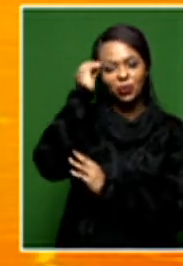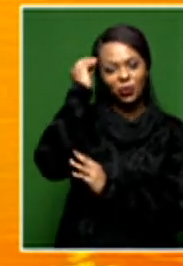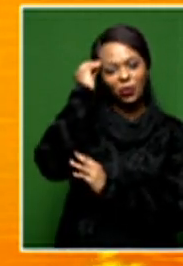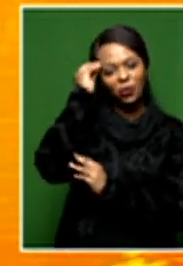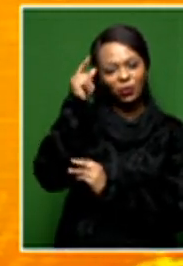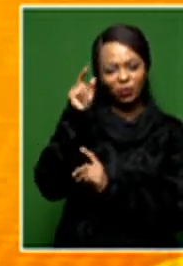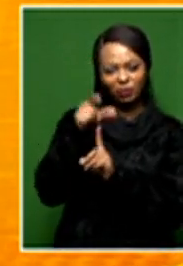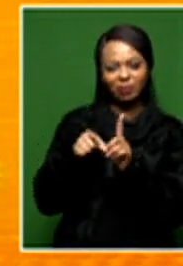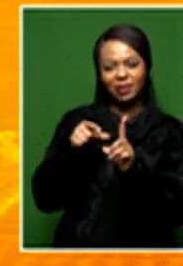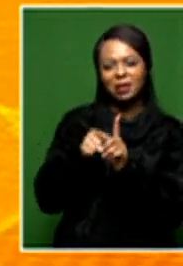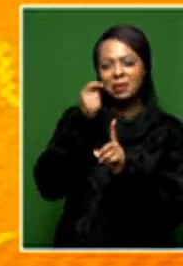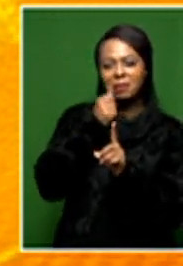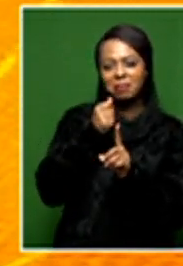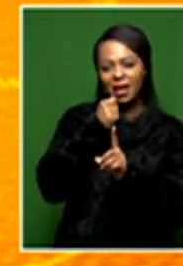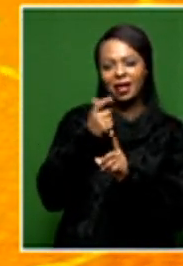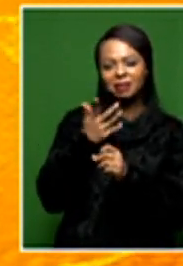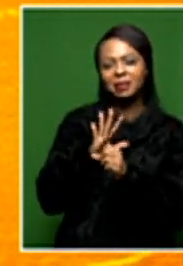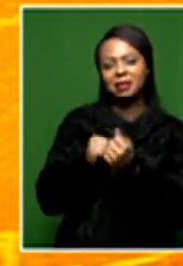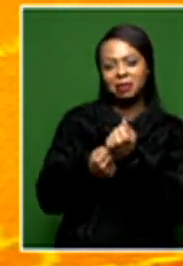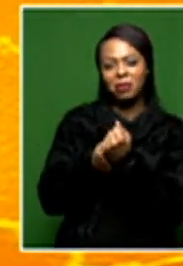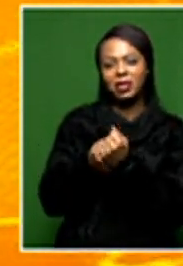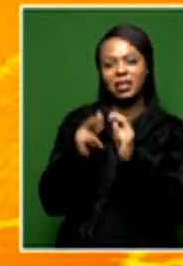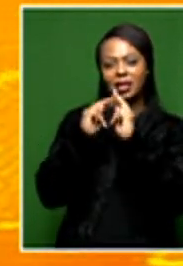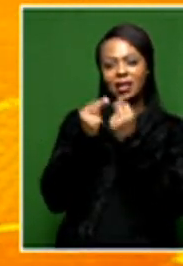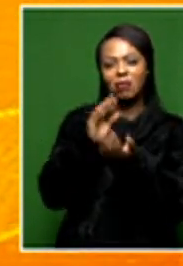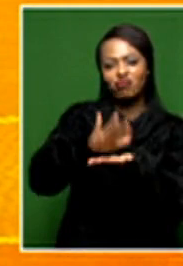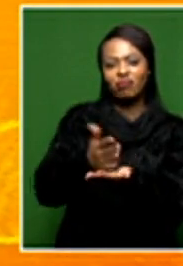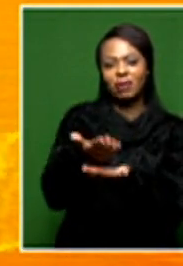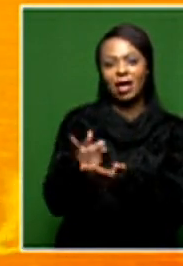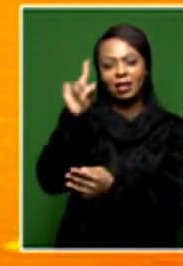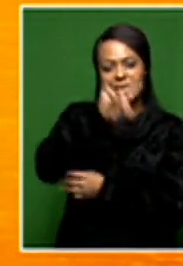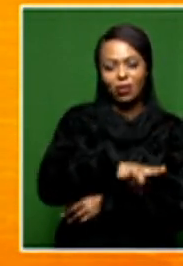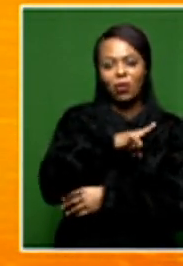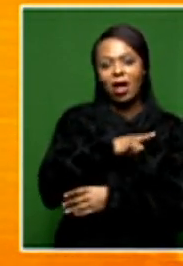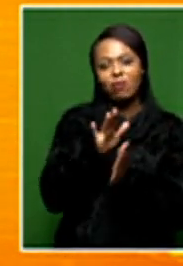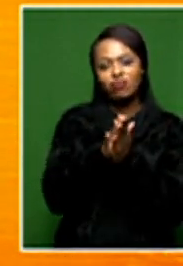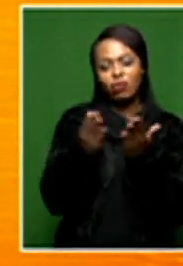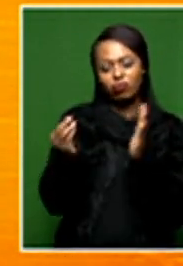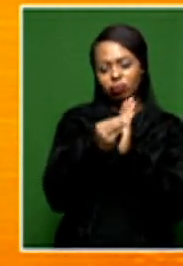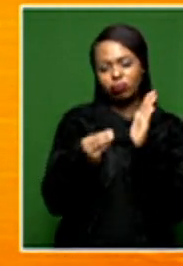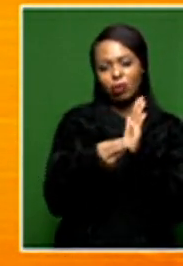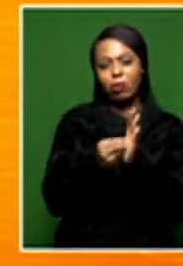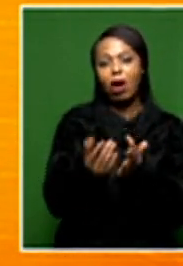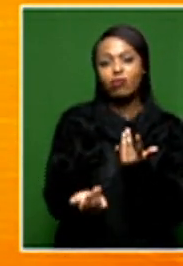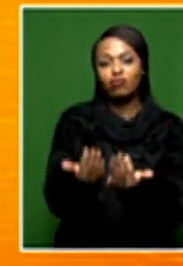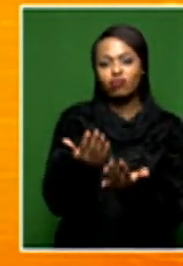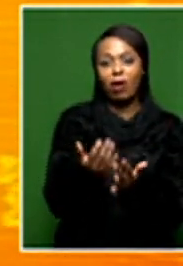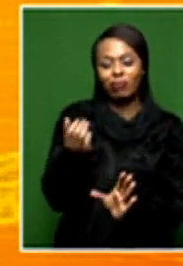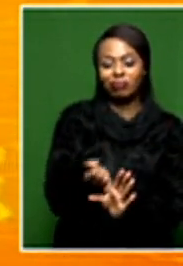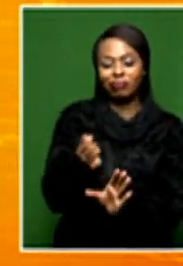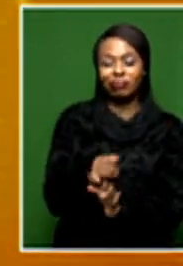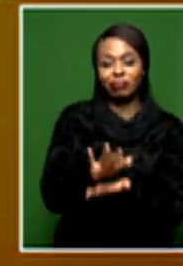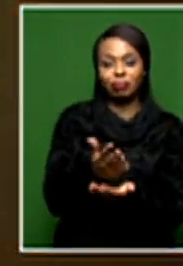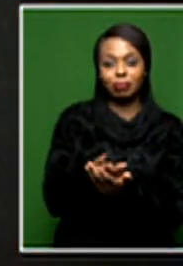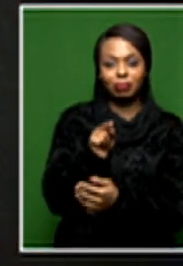as the man behind the National Braai Day, with so many books on how to master a good meal cooked over fire. Well, Jan Braai is